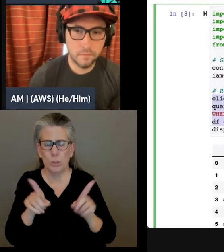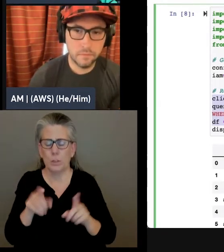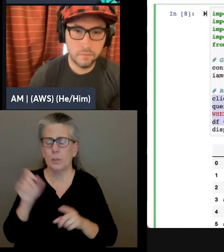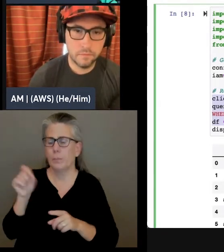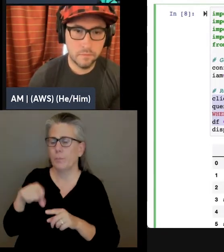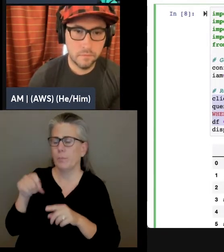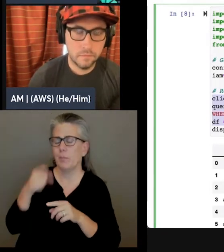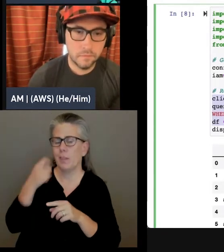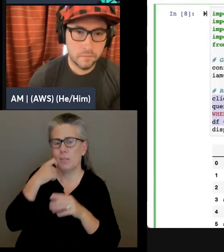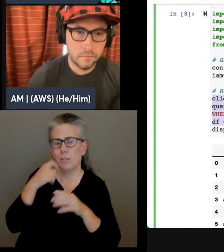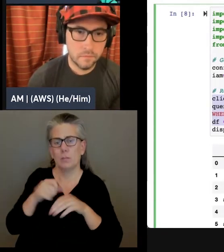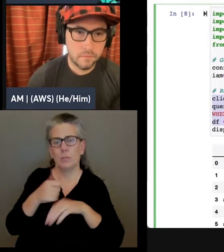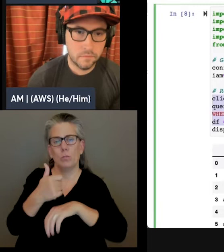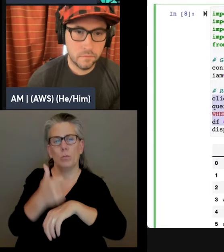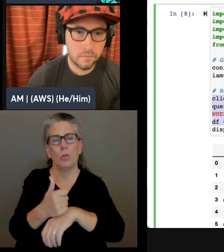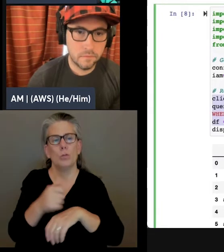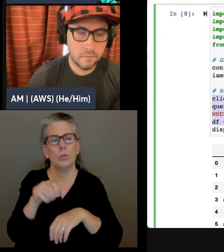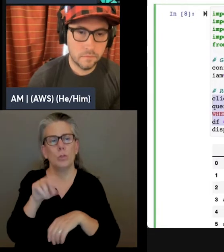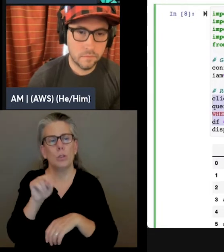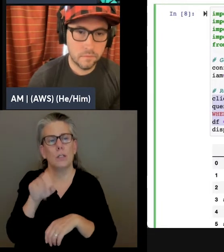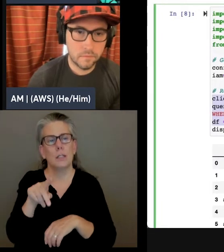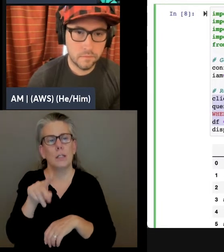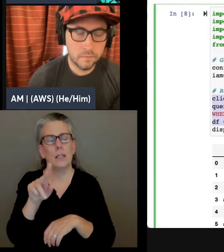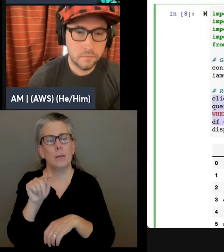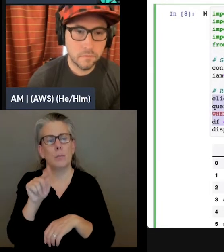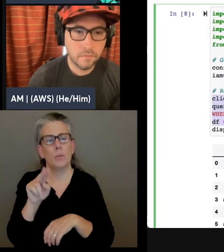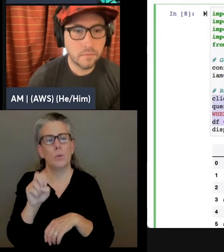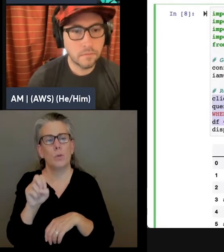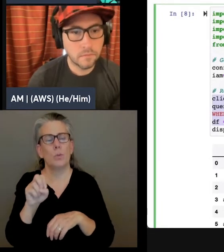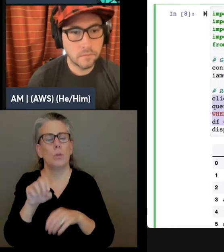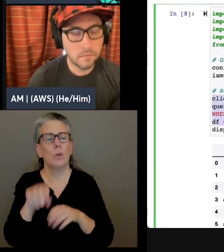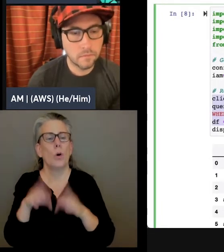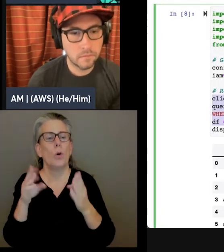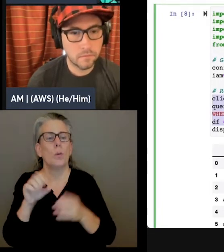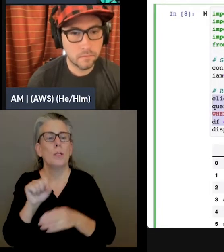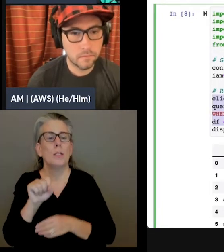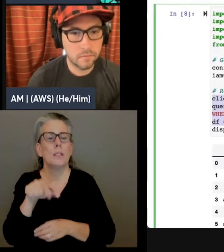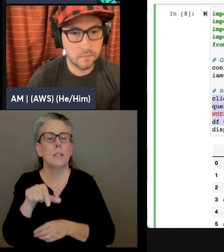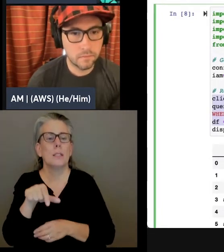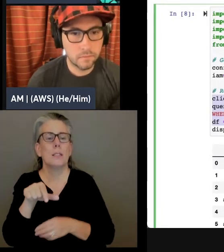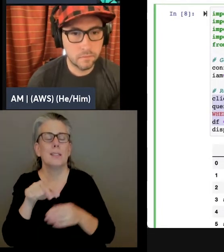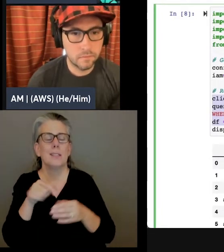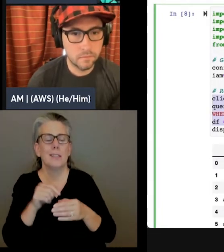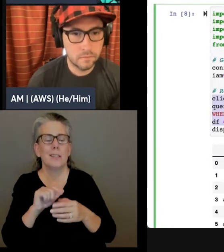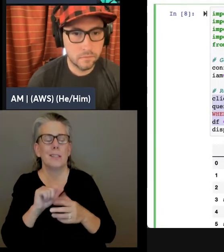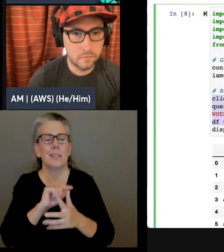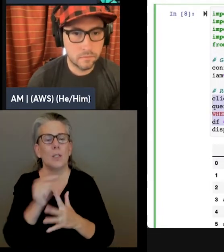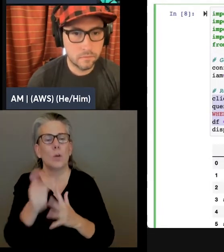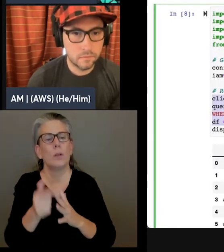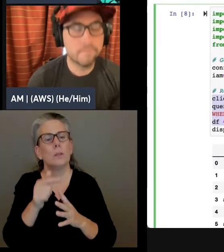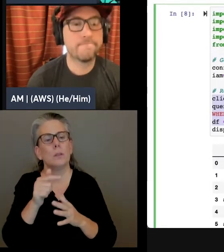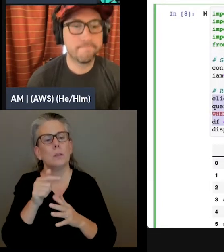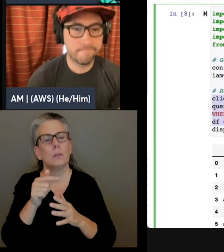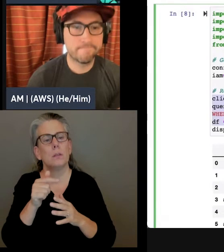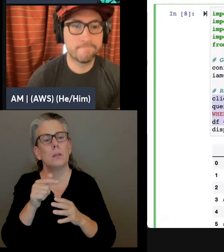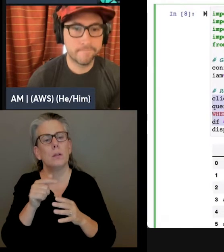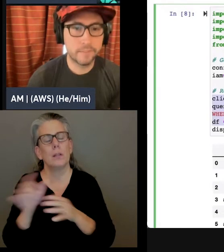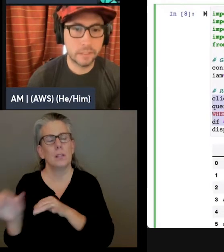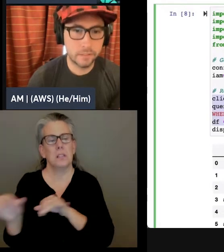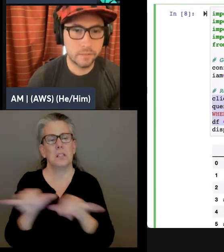It's a SQL-inspired language. But it's a SQL-inspired language that's really focused on the types of things that a graph database